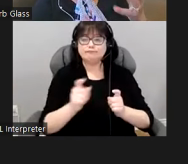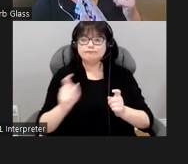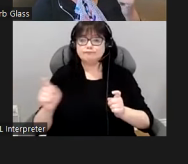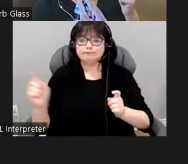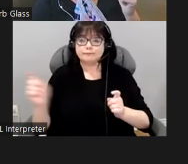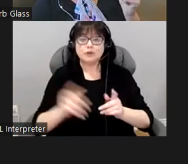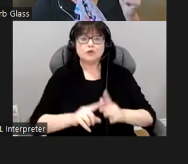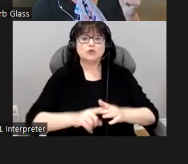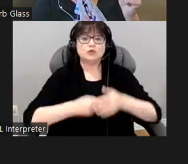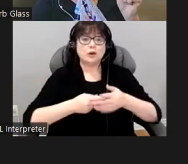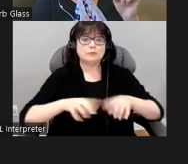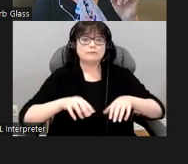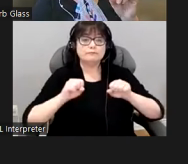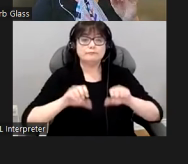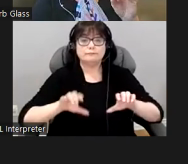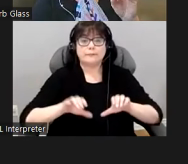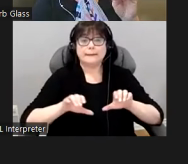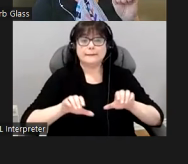describe those activities in a minute.